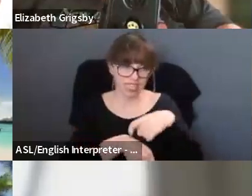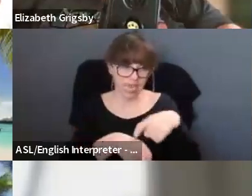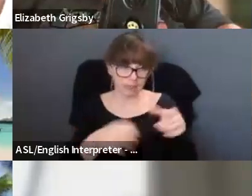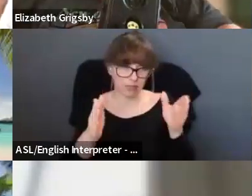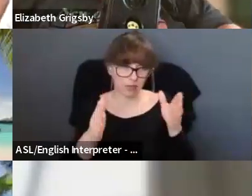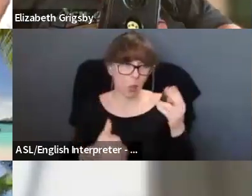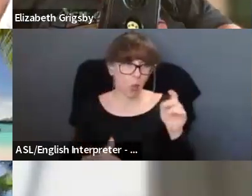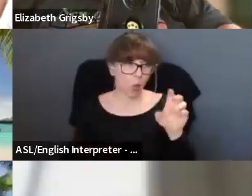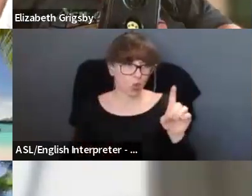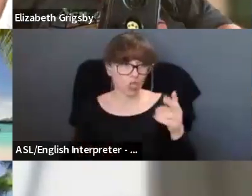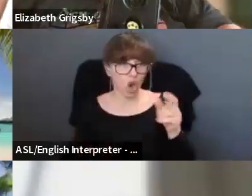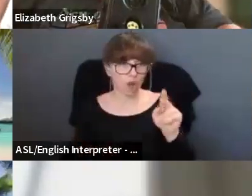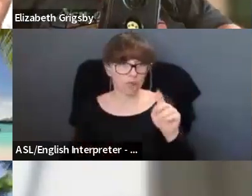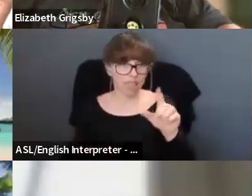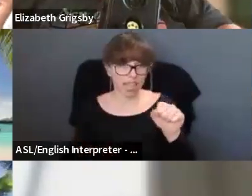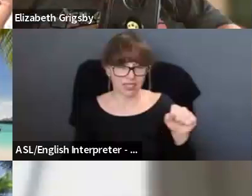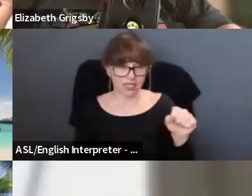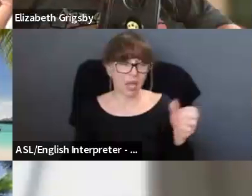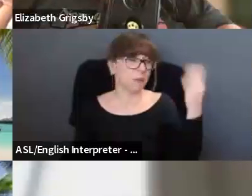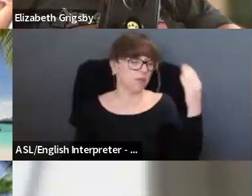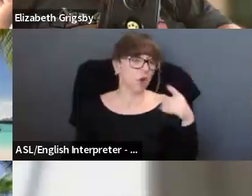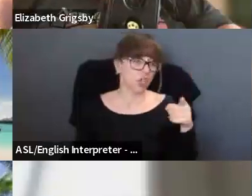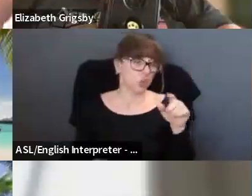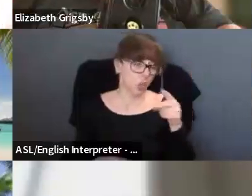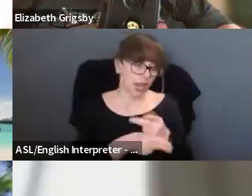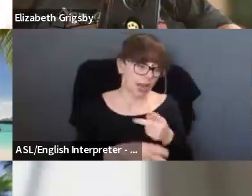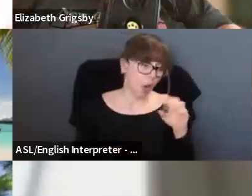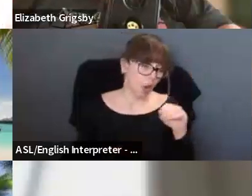again, the alternative being you keep your 055 service code,